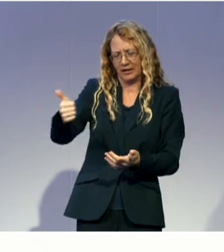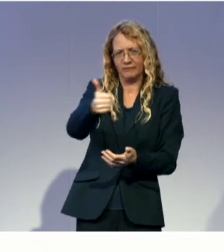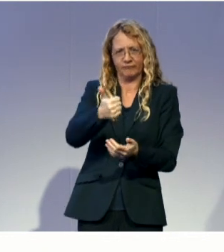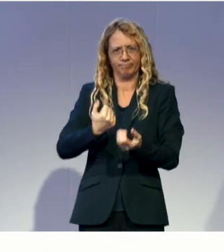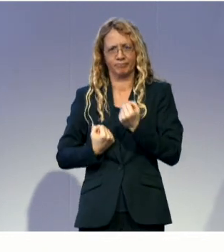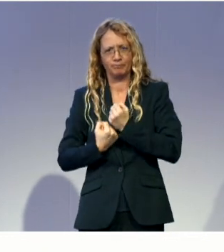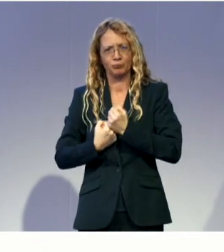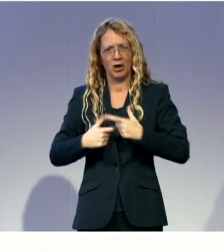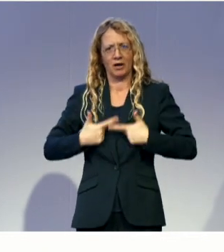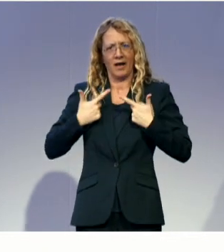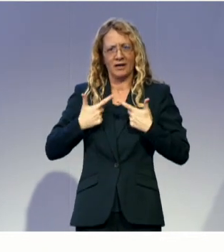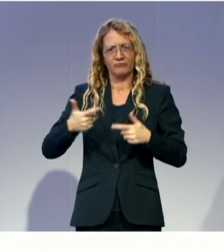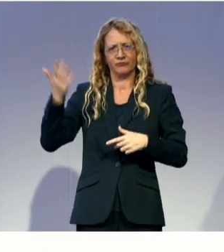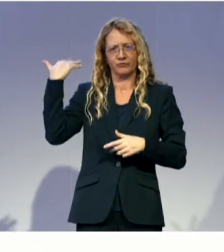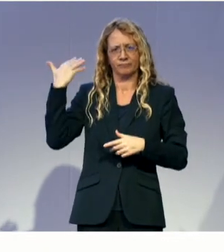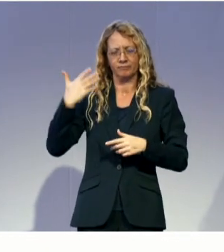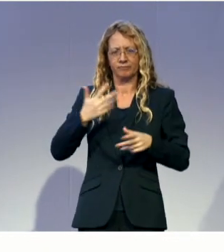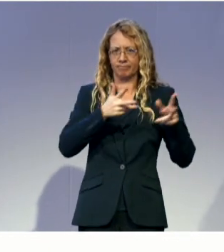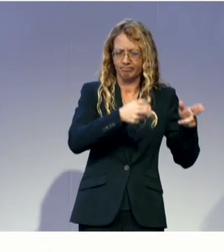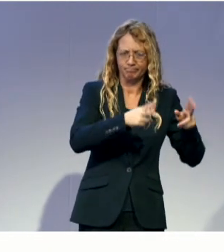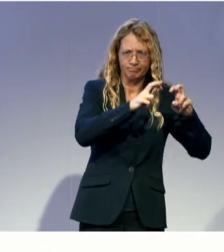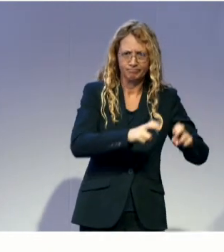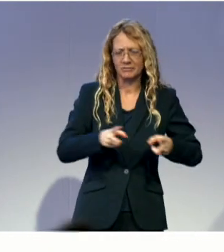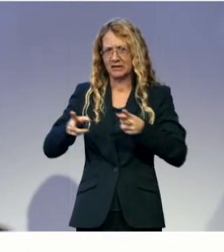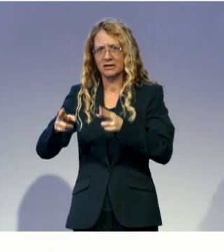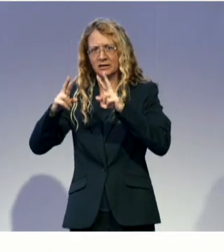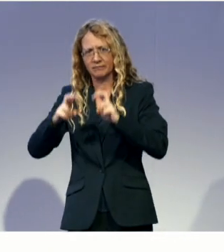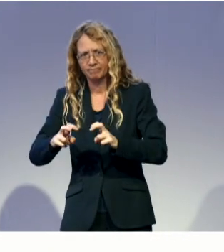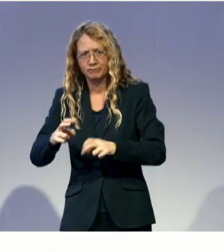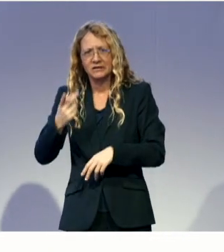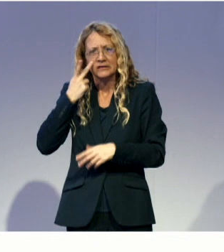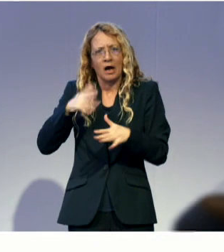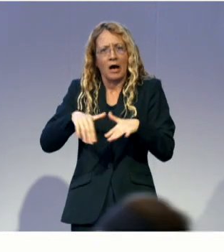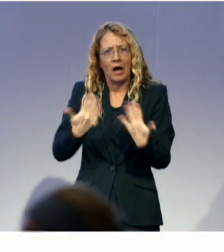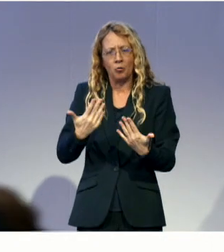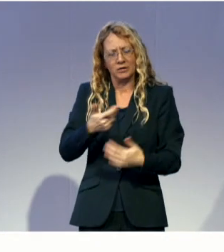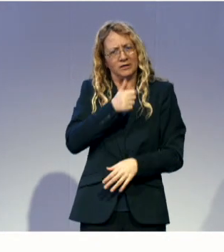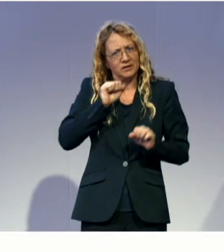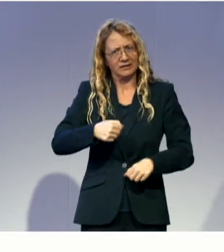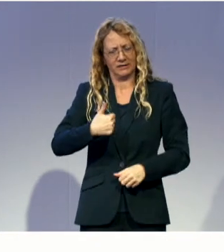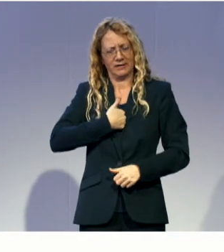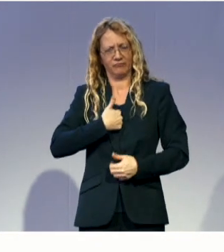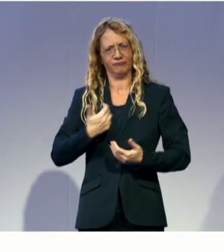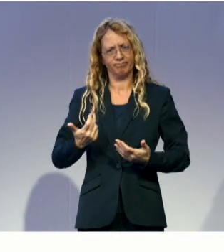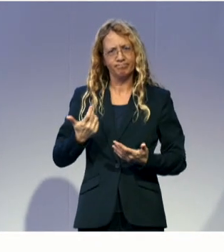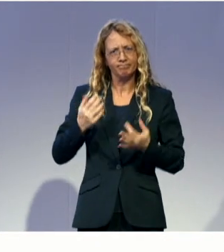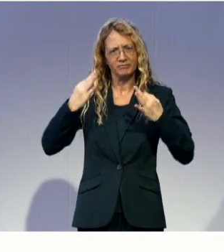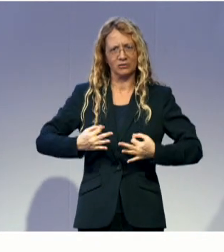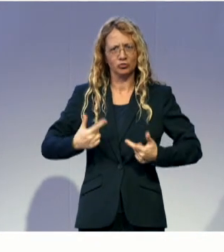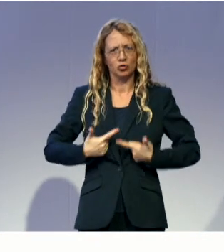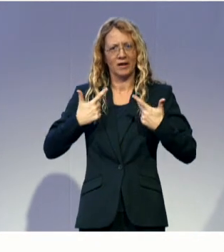and developing supported living arrangements. Curtin University published an updated manual in